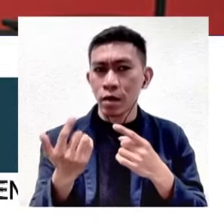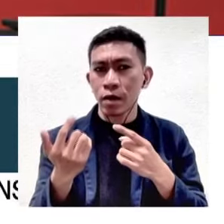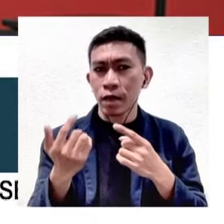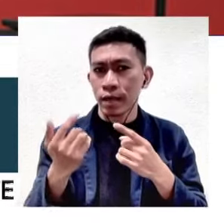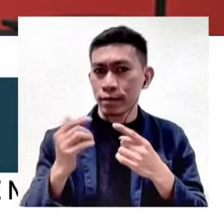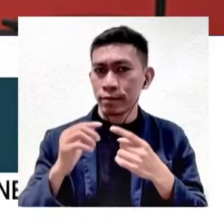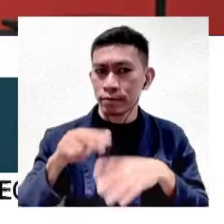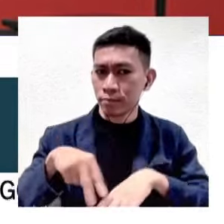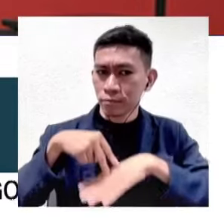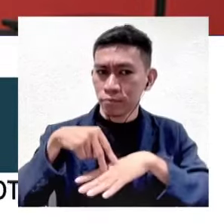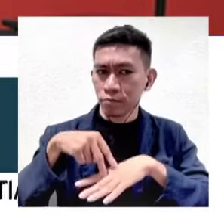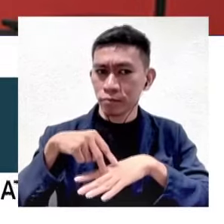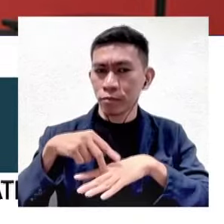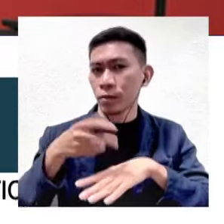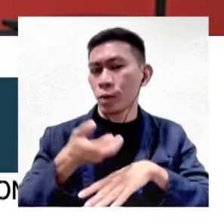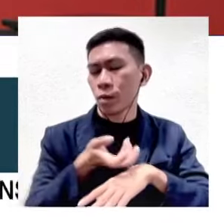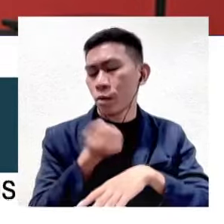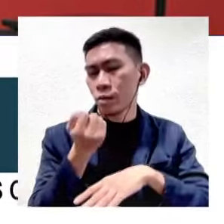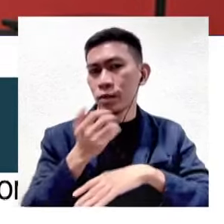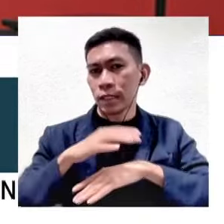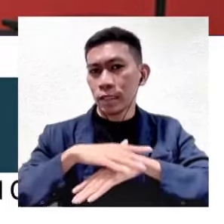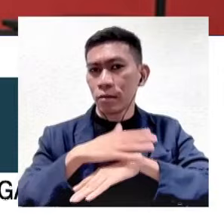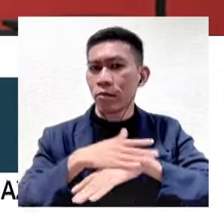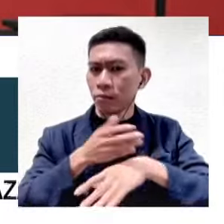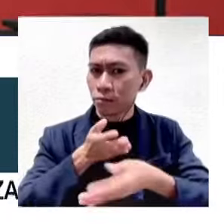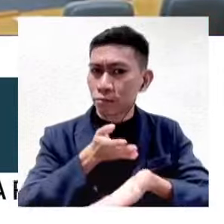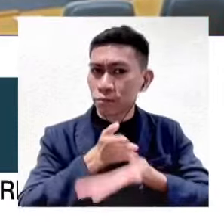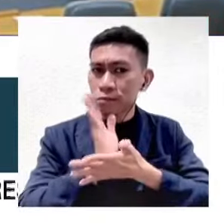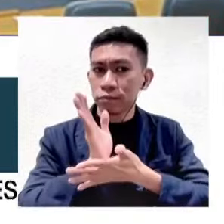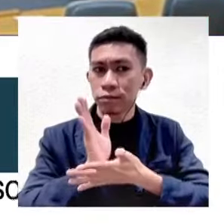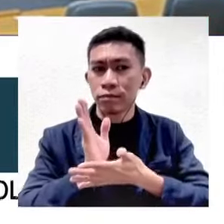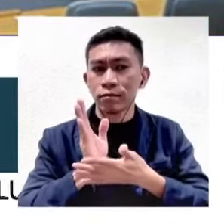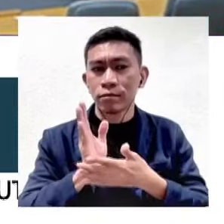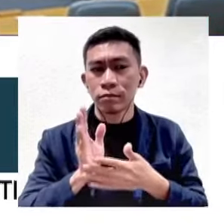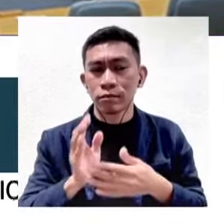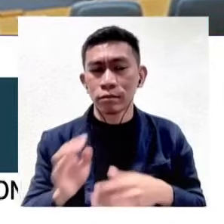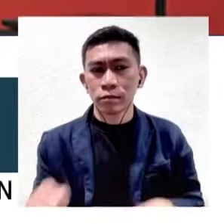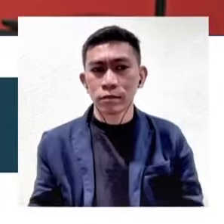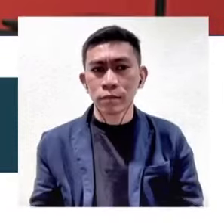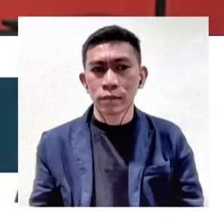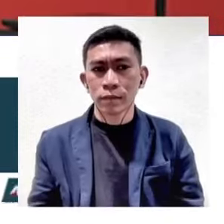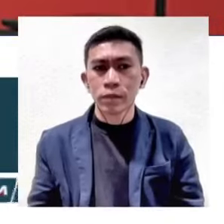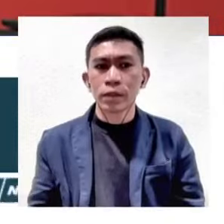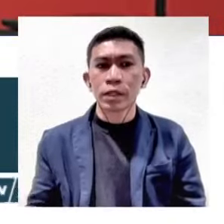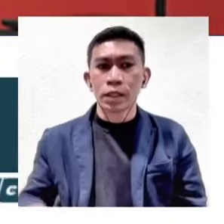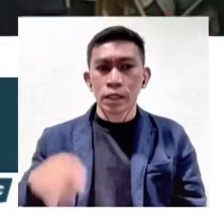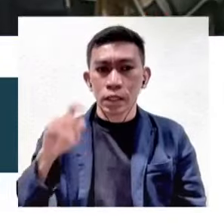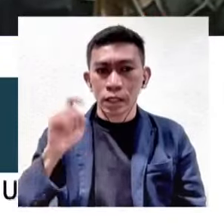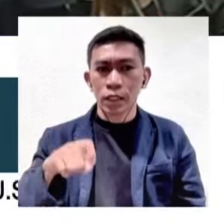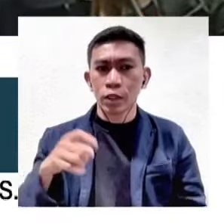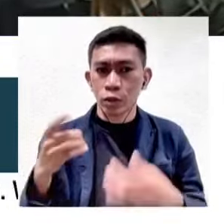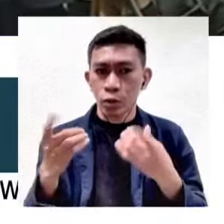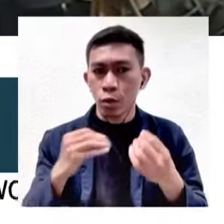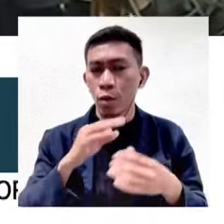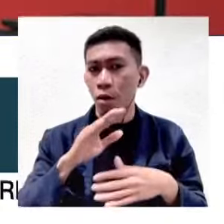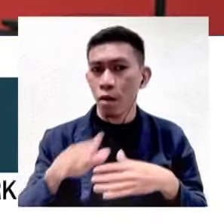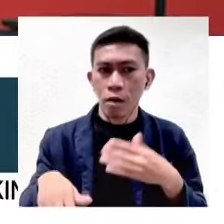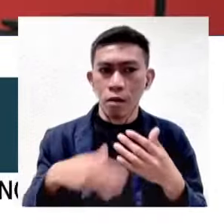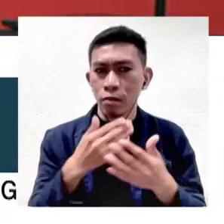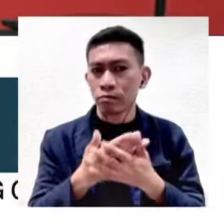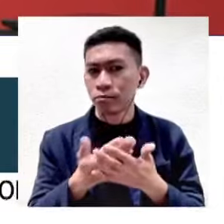our territorial rights, we shall exhaust and utilize all within the you know